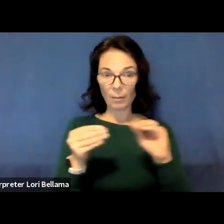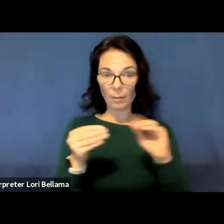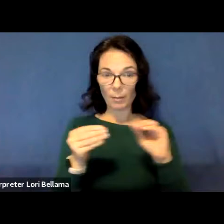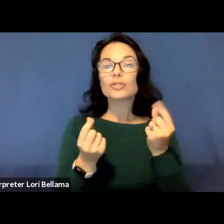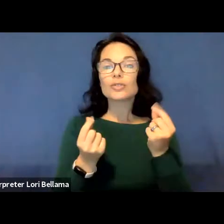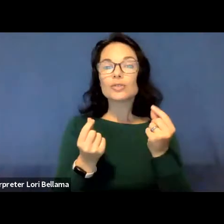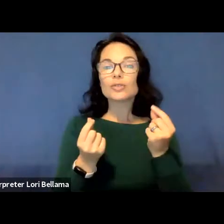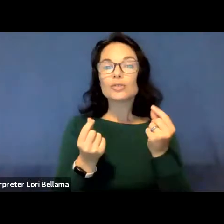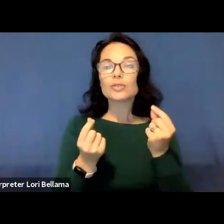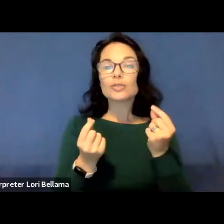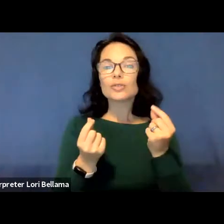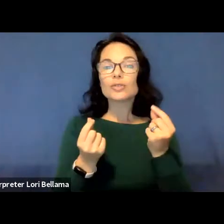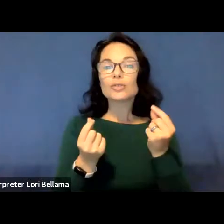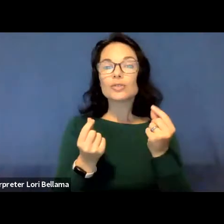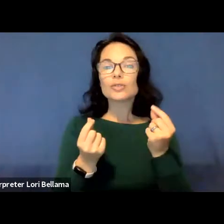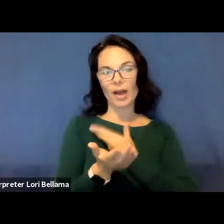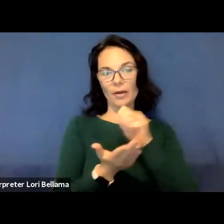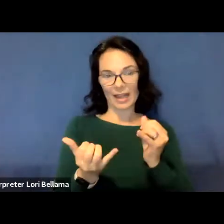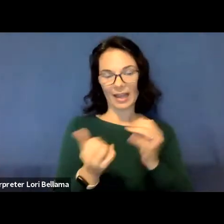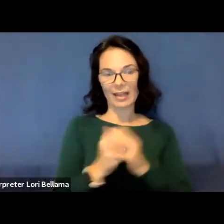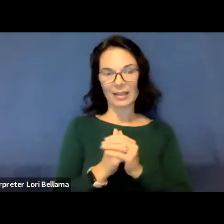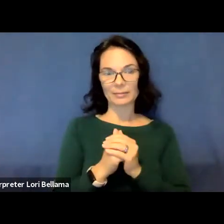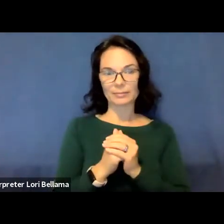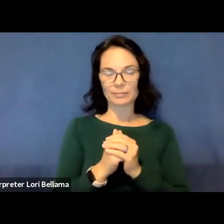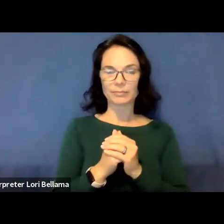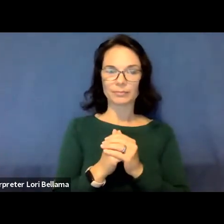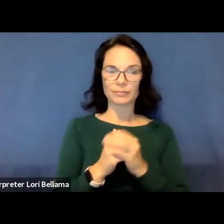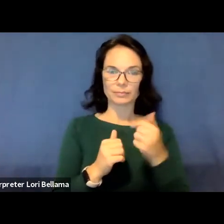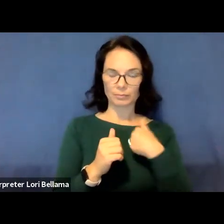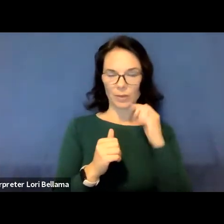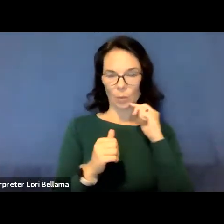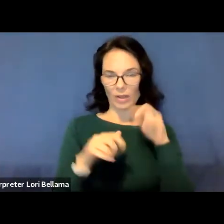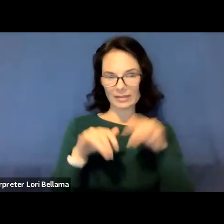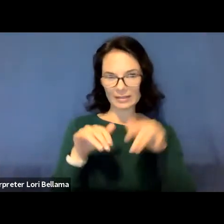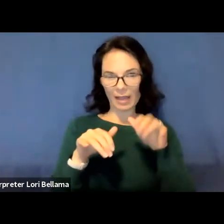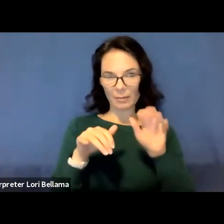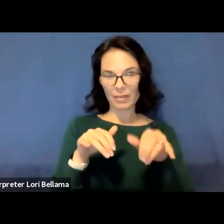the agenda. So let me type in the comments here.